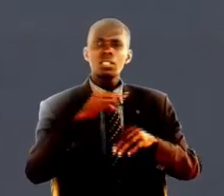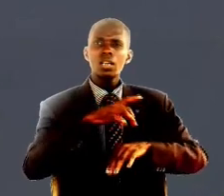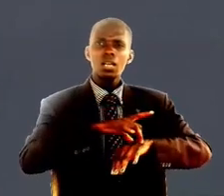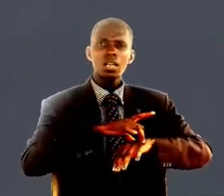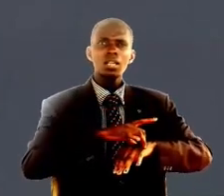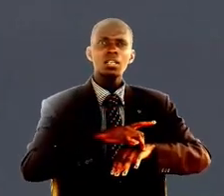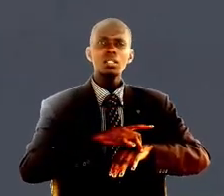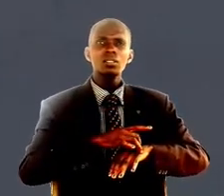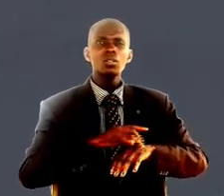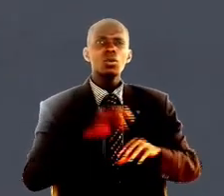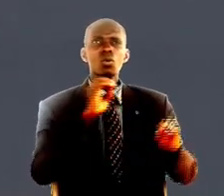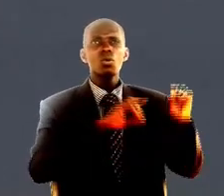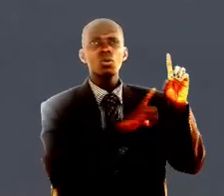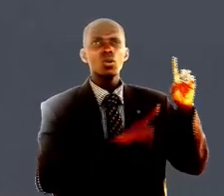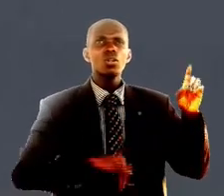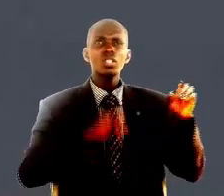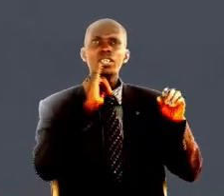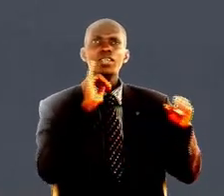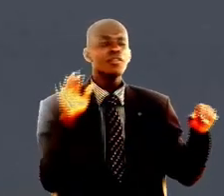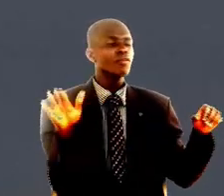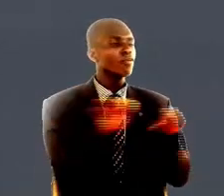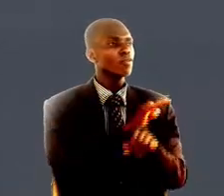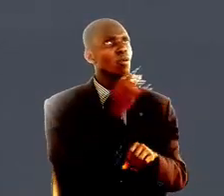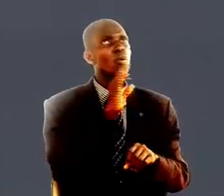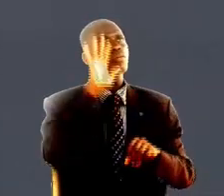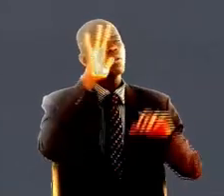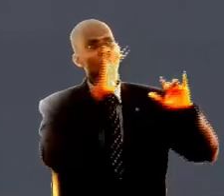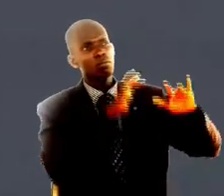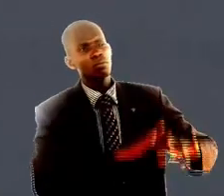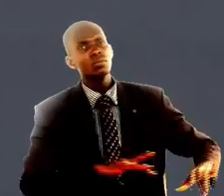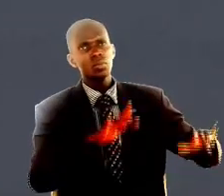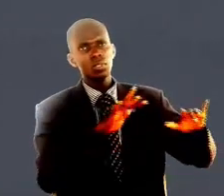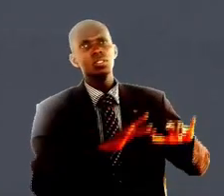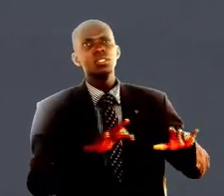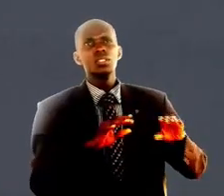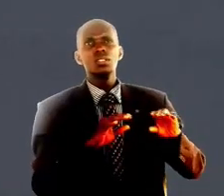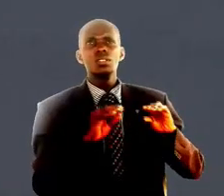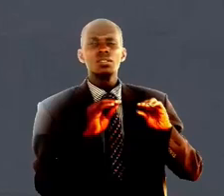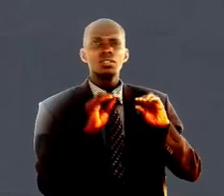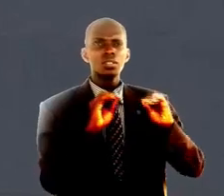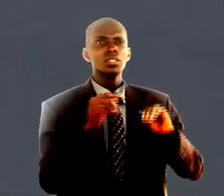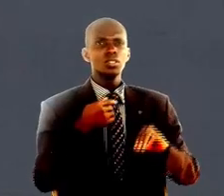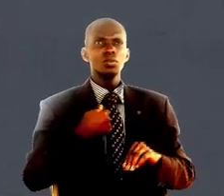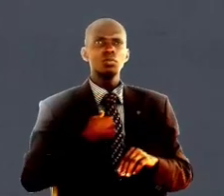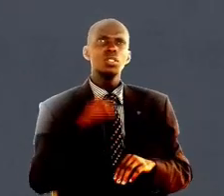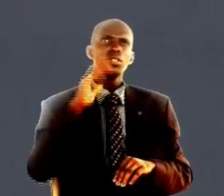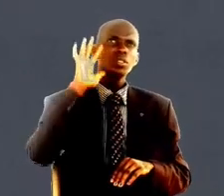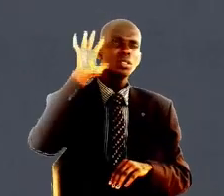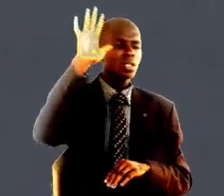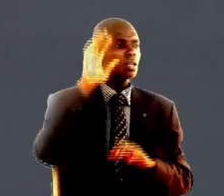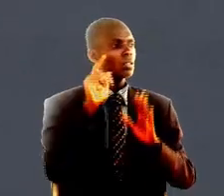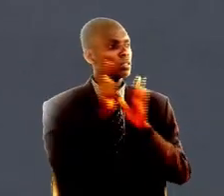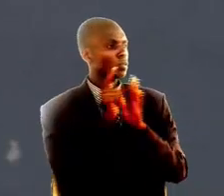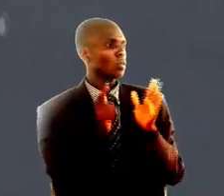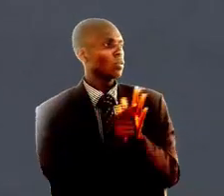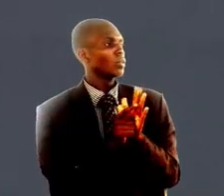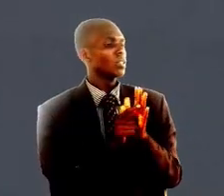Lord, is full of thy mercy. Teach me thy statutes. 65.